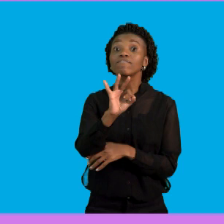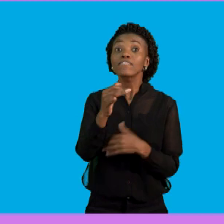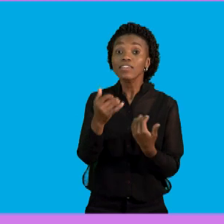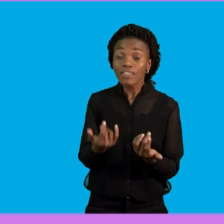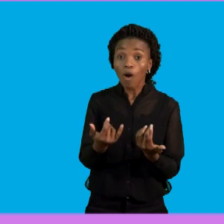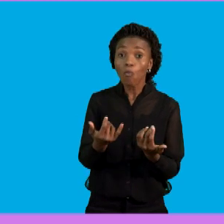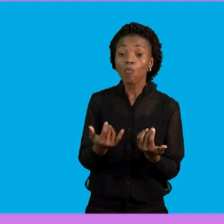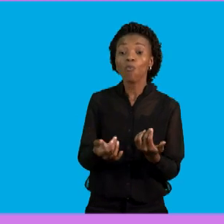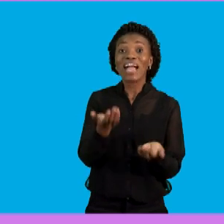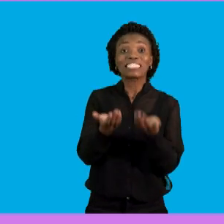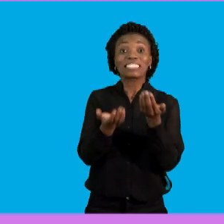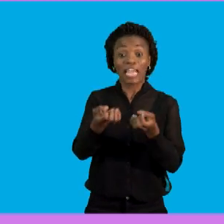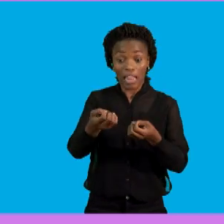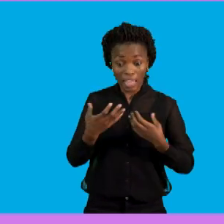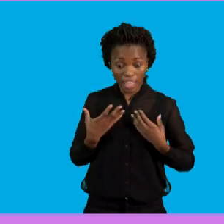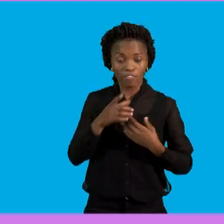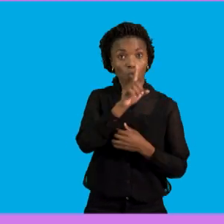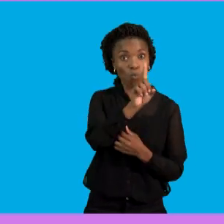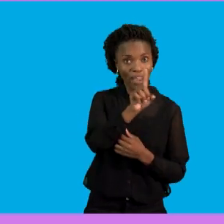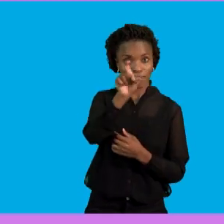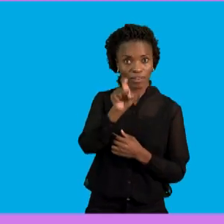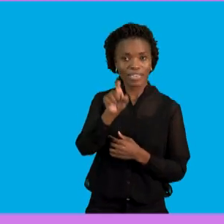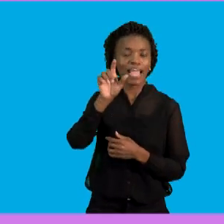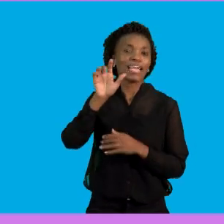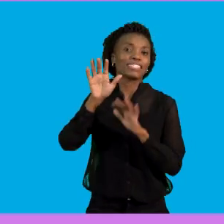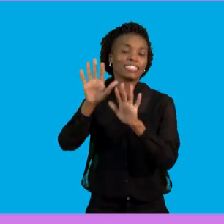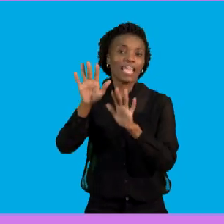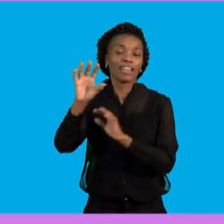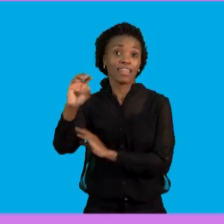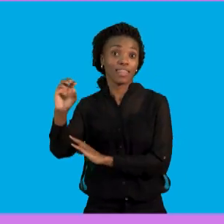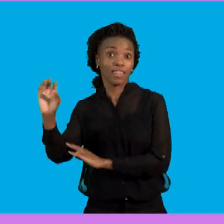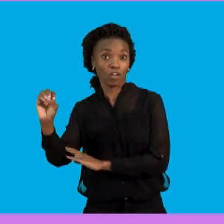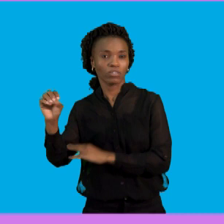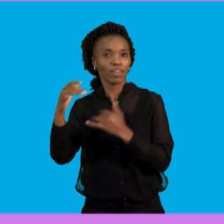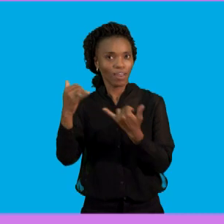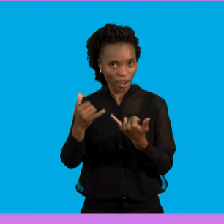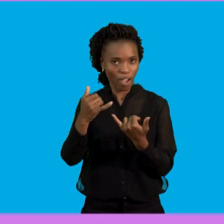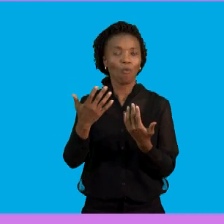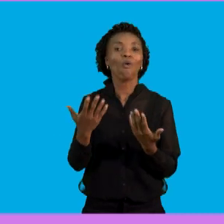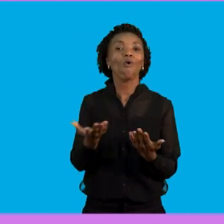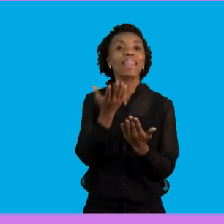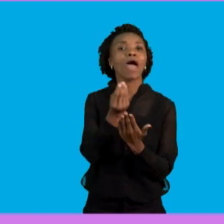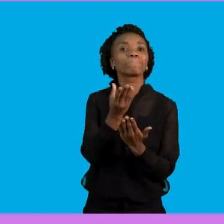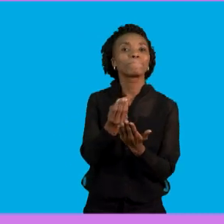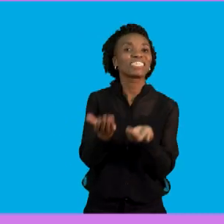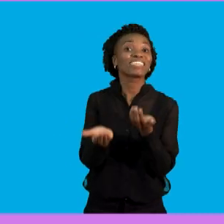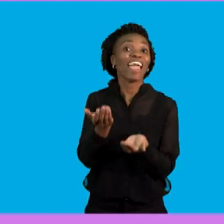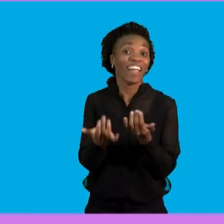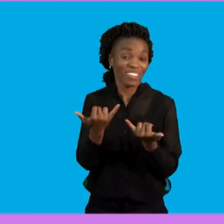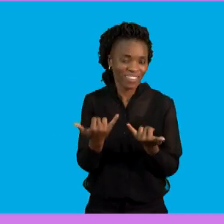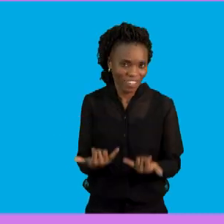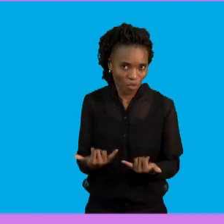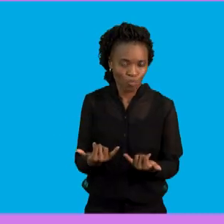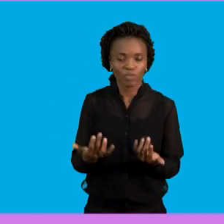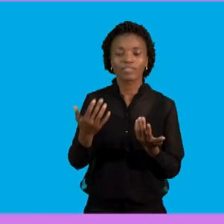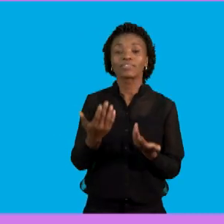Then number B, if the scale of the map is given as 1 is to 10,000, so now we